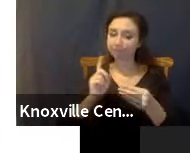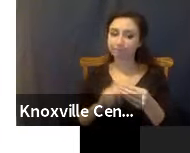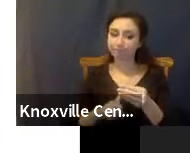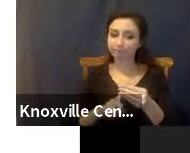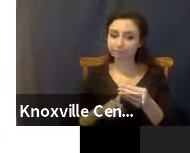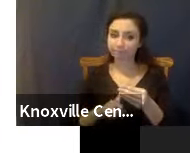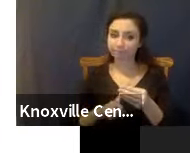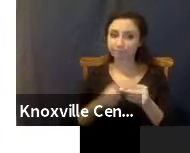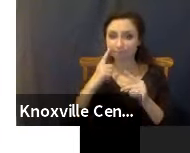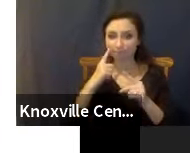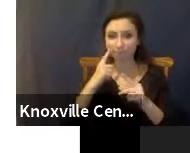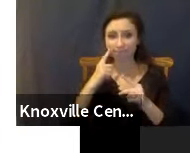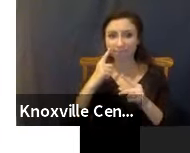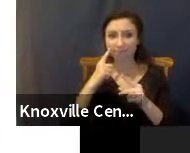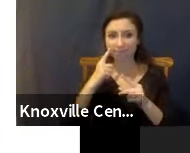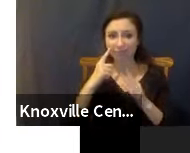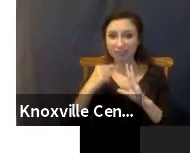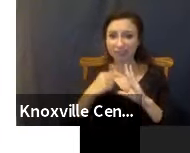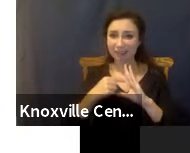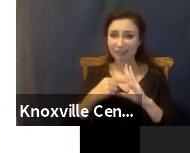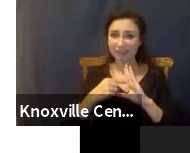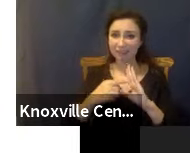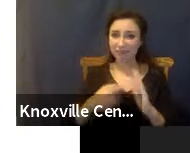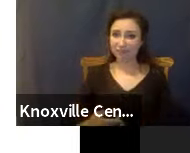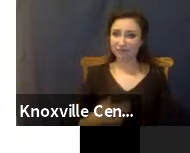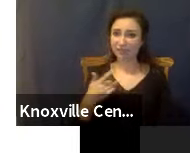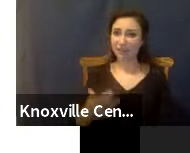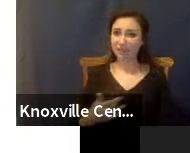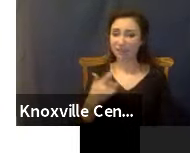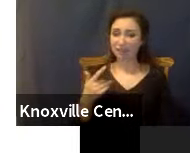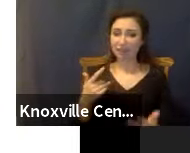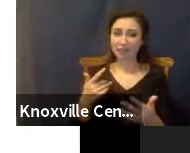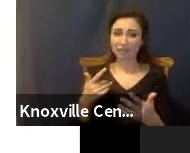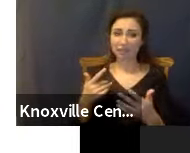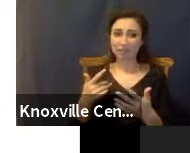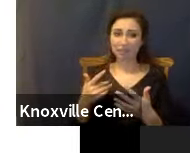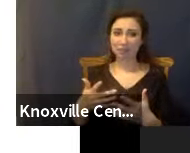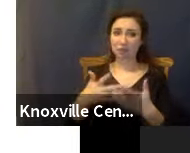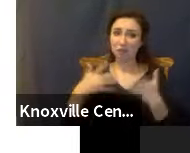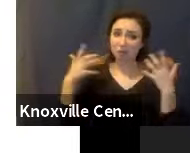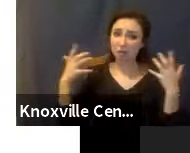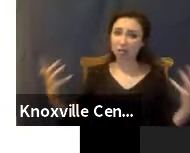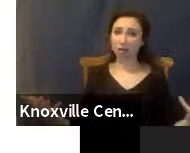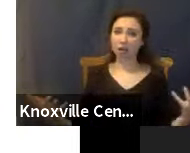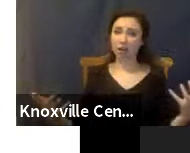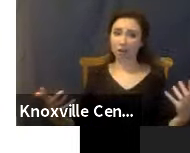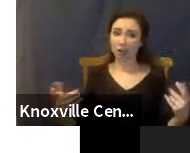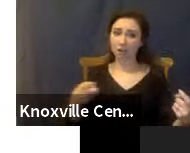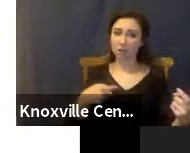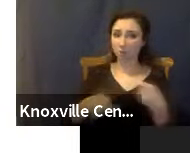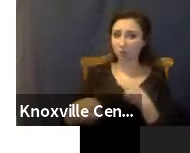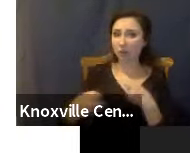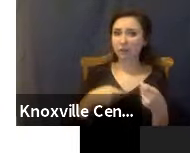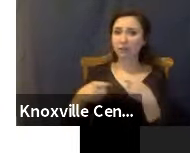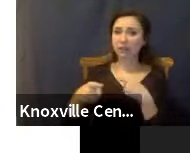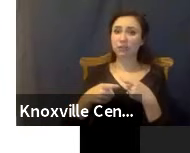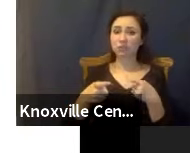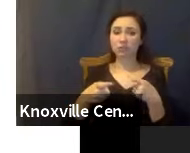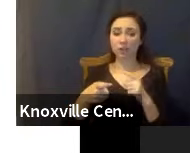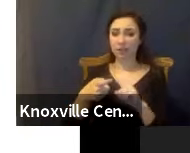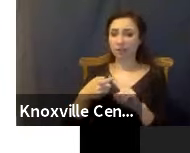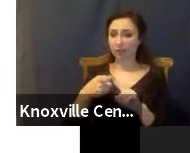there's this impression that there's this tremendous number, not tremendous, but there's a lot of regulation that has come